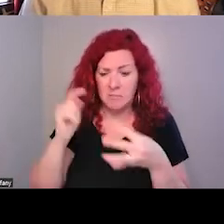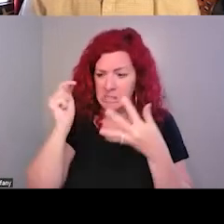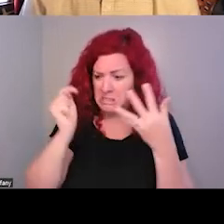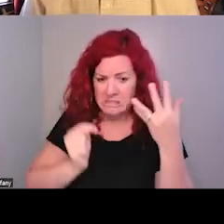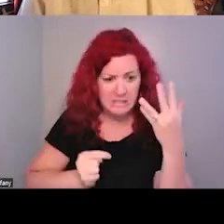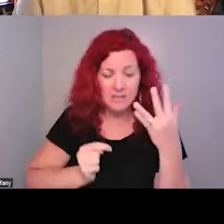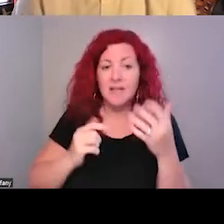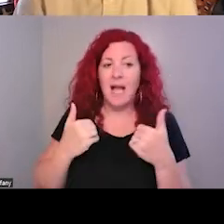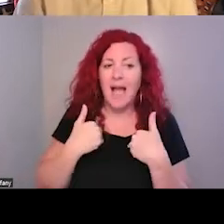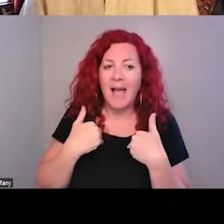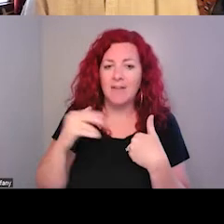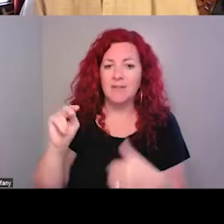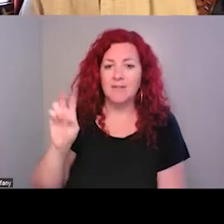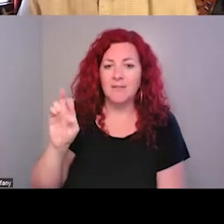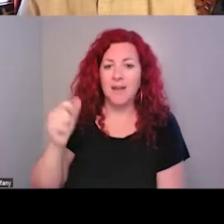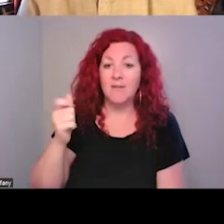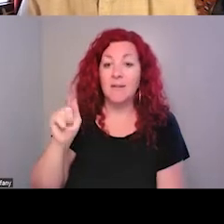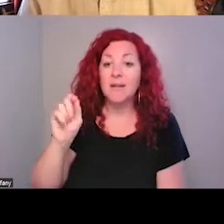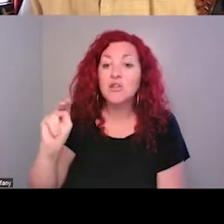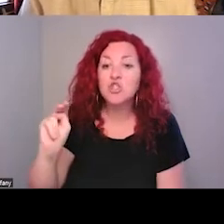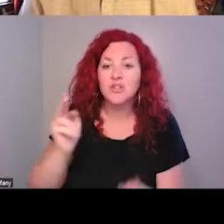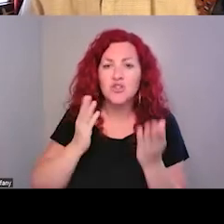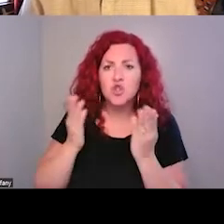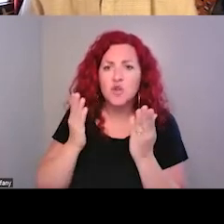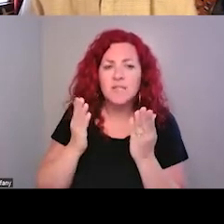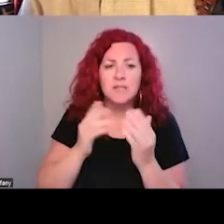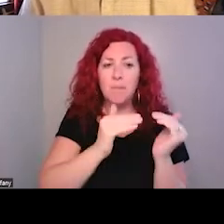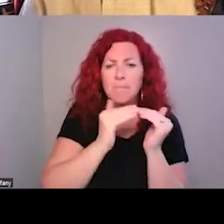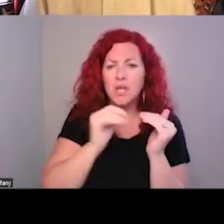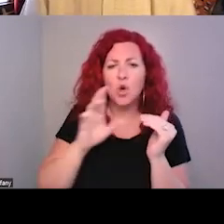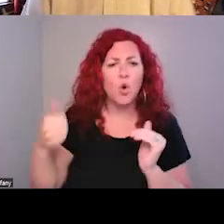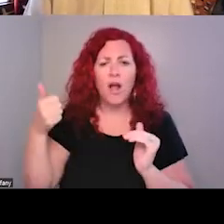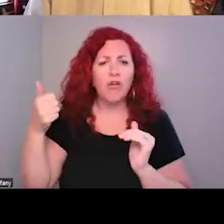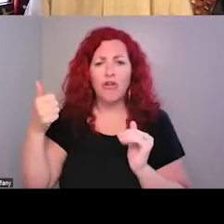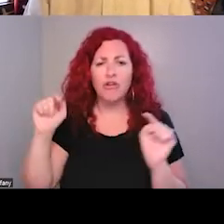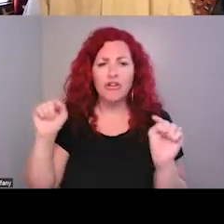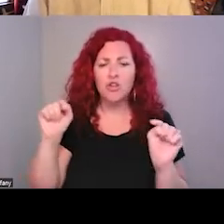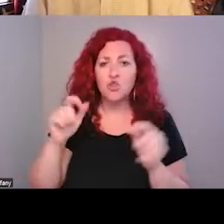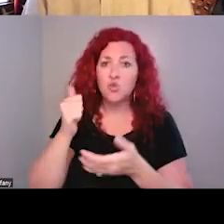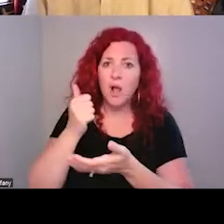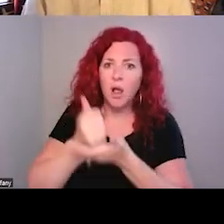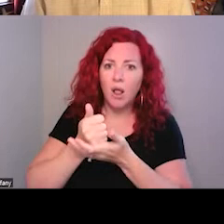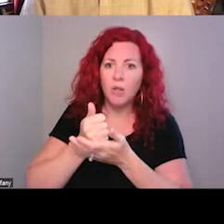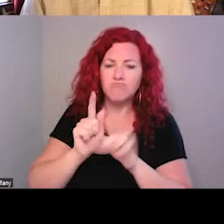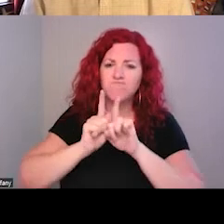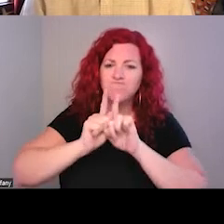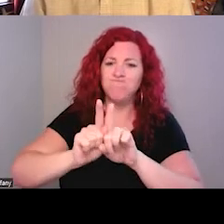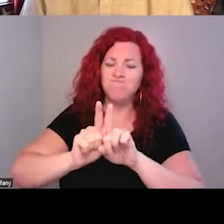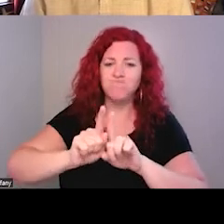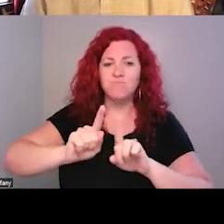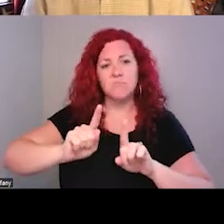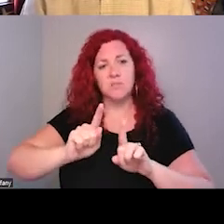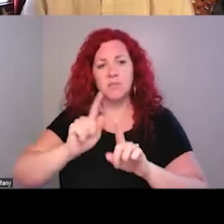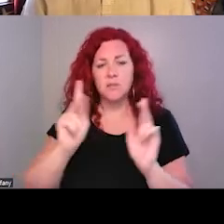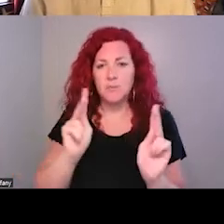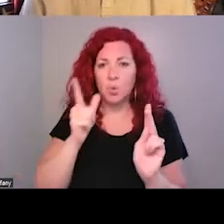navigation services, which could be peer navigators or other navigators, to really stand shoulder to shoulder with people who are experiencing